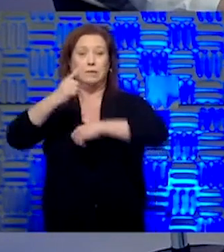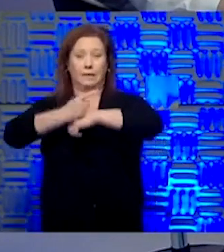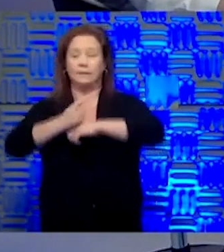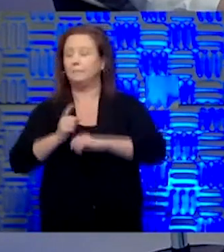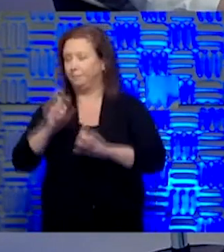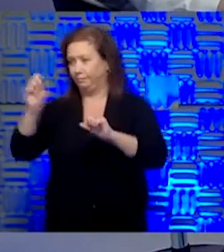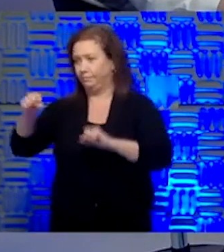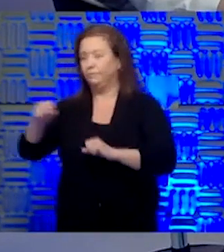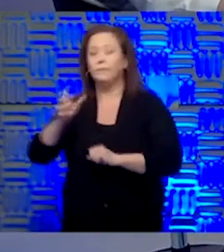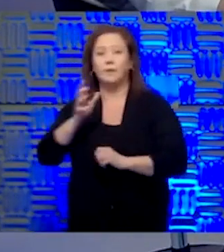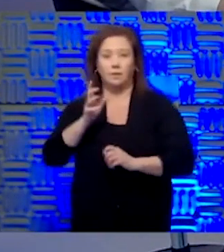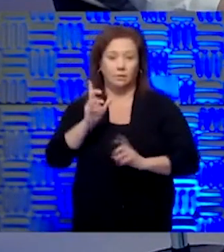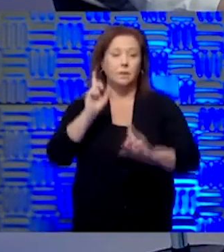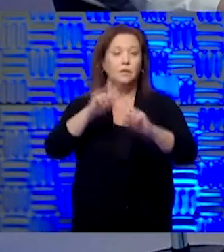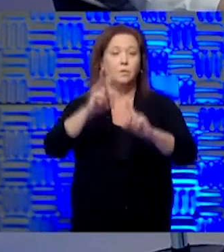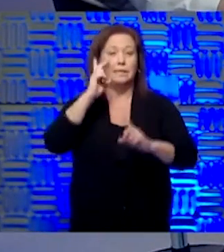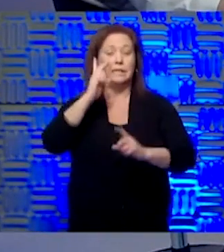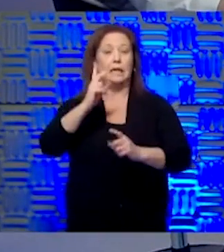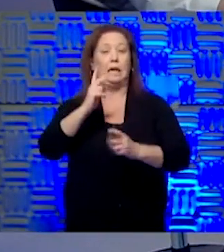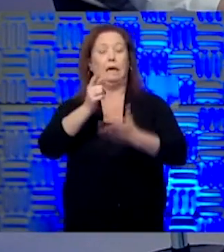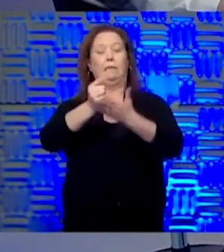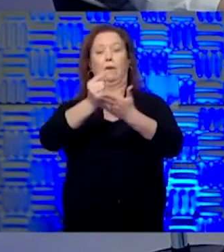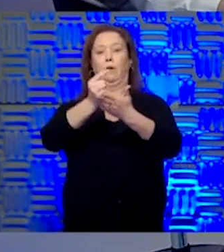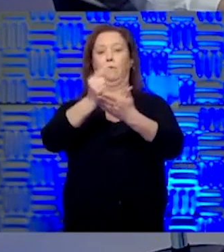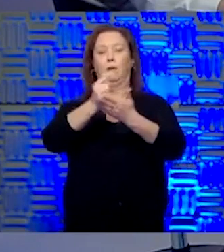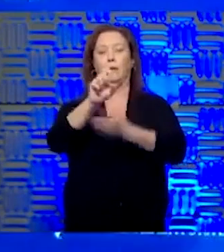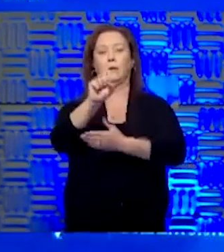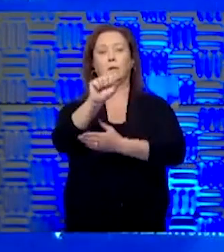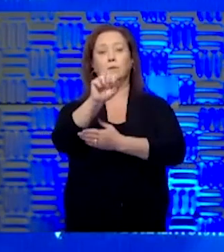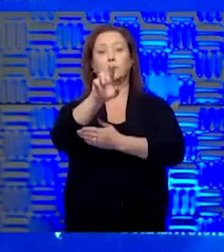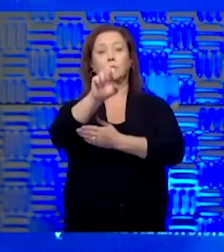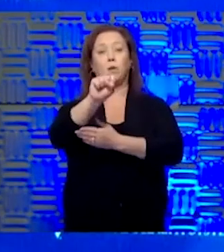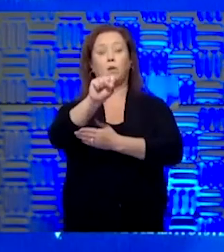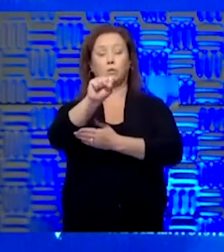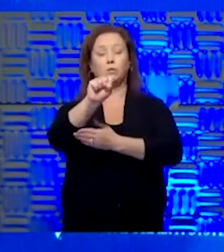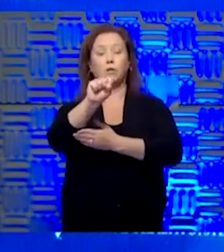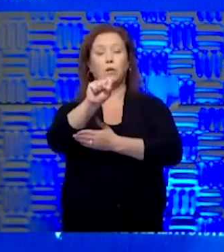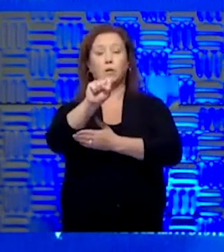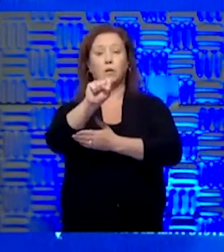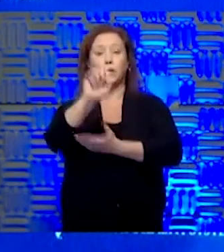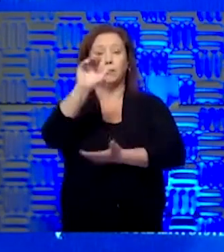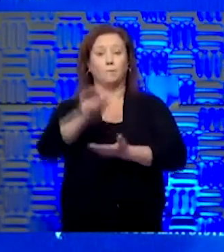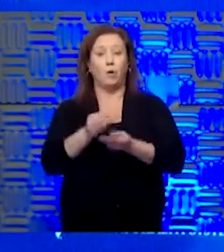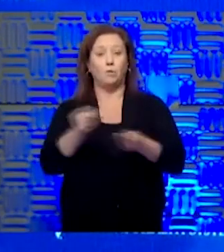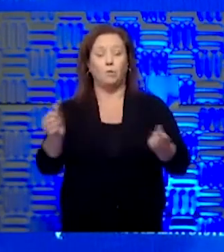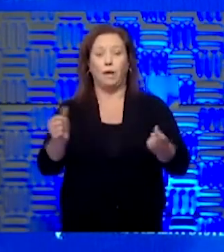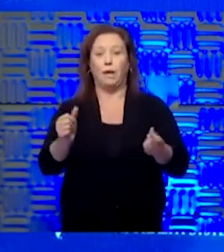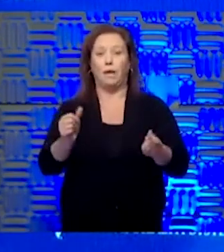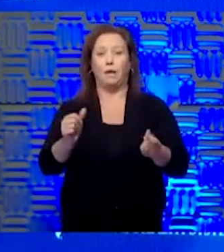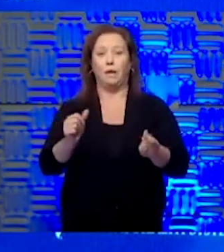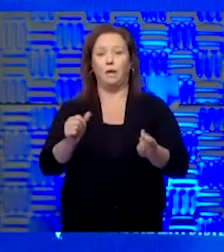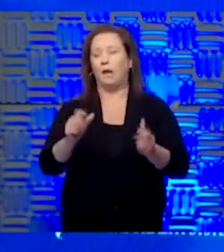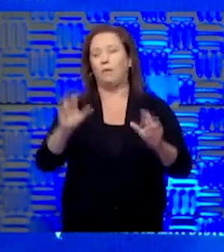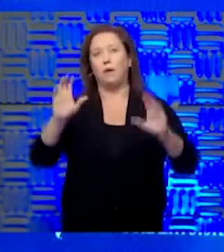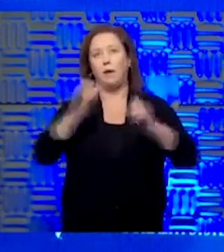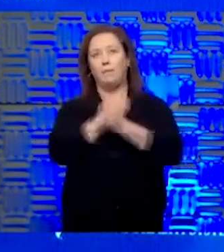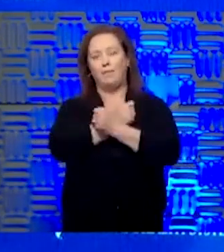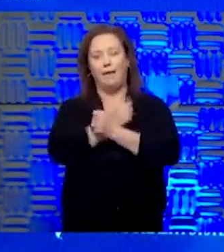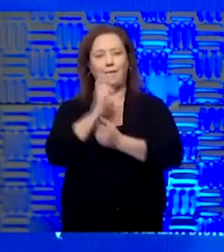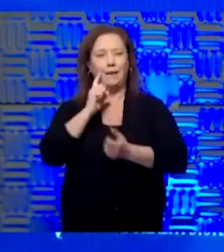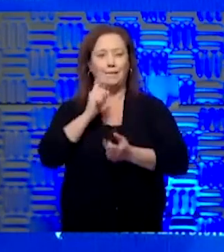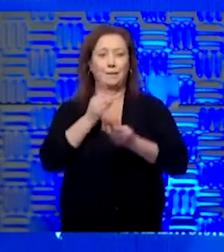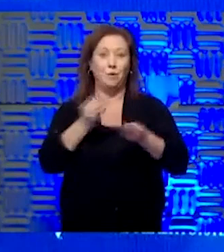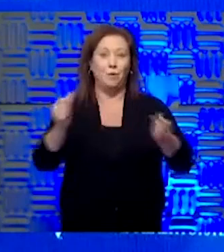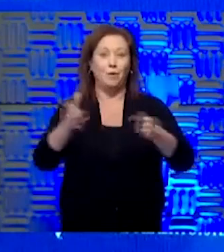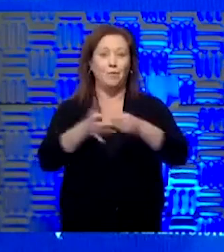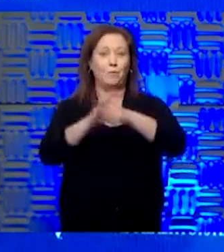see effective therapy, until SARS-CoV-2 makes some decision that it wants to go away, which I would applaud, by the way, or